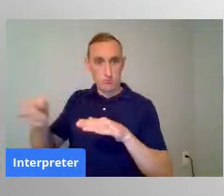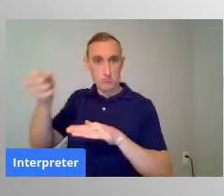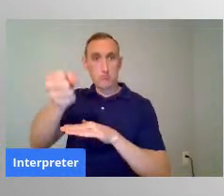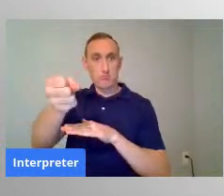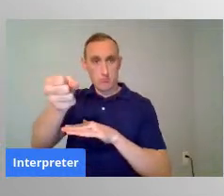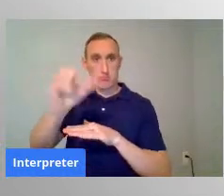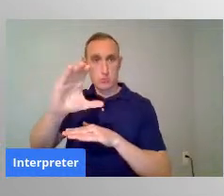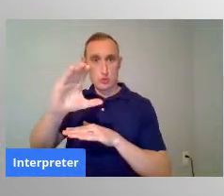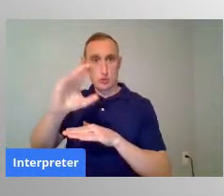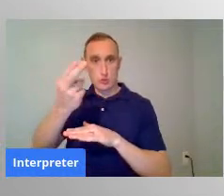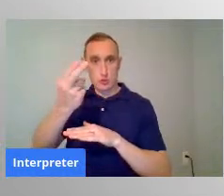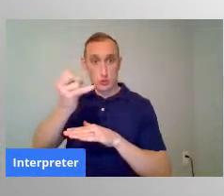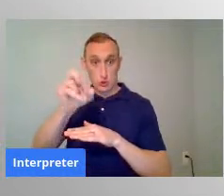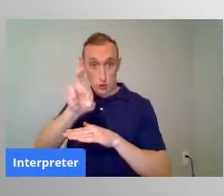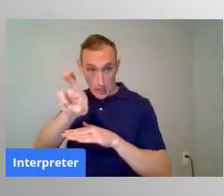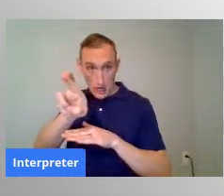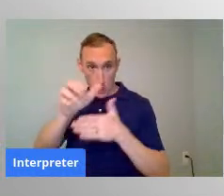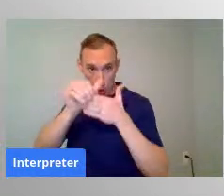That's your preference. We go.